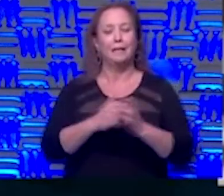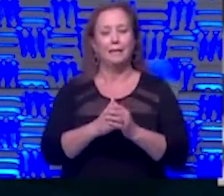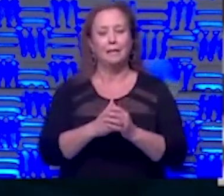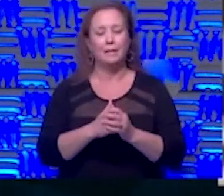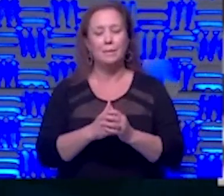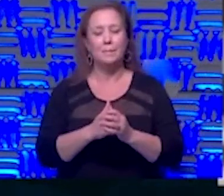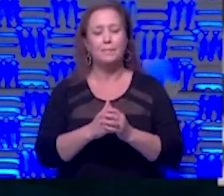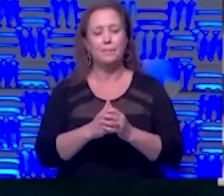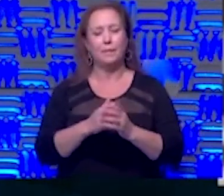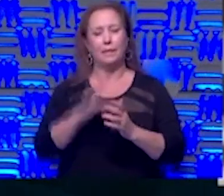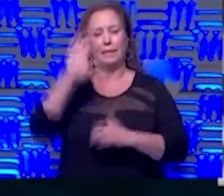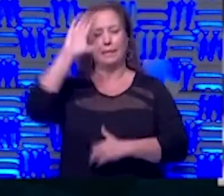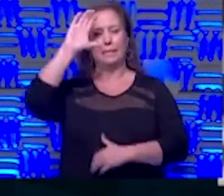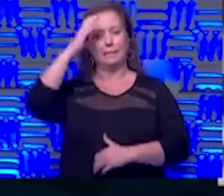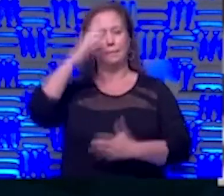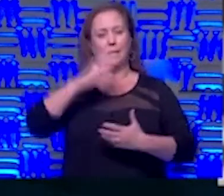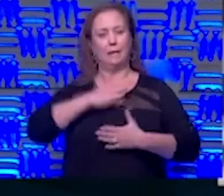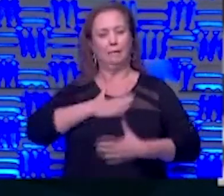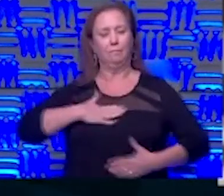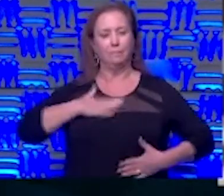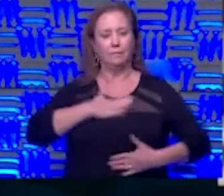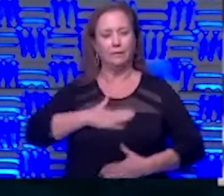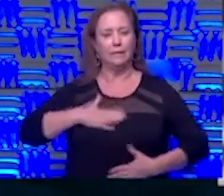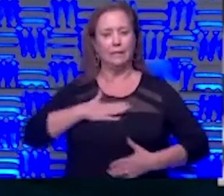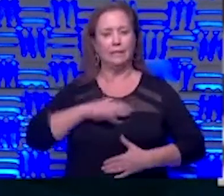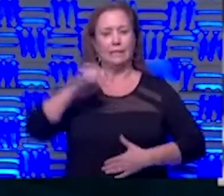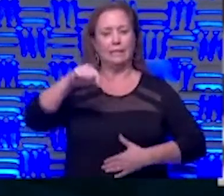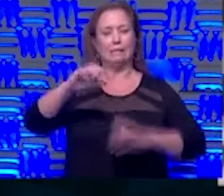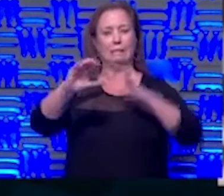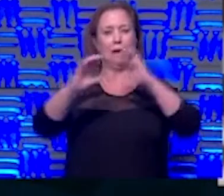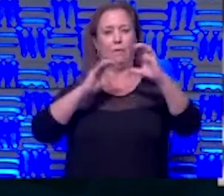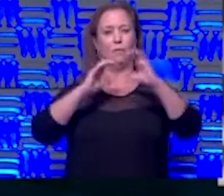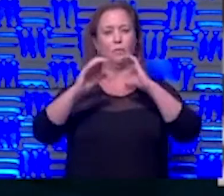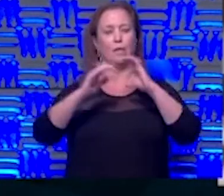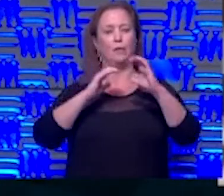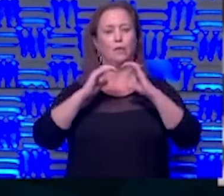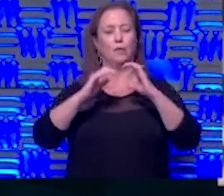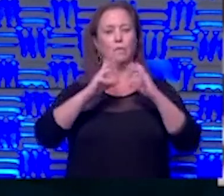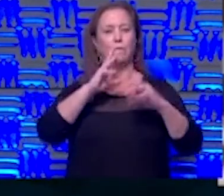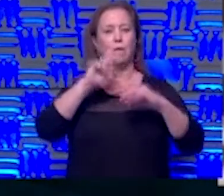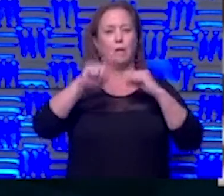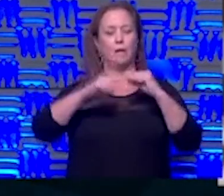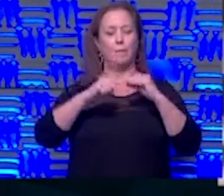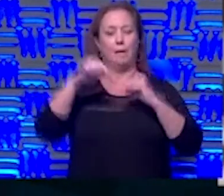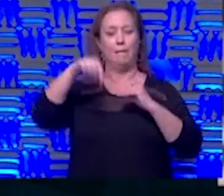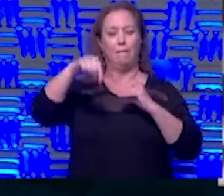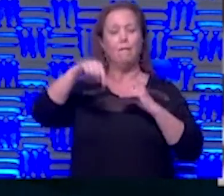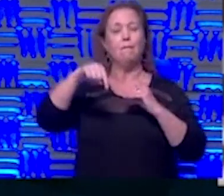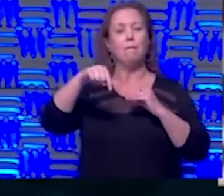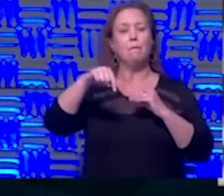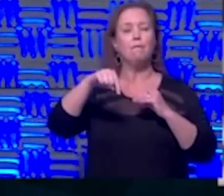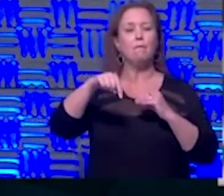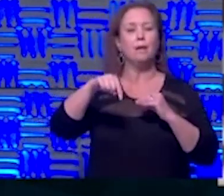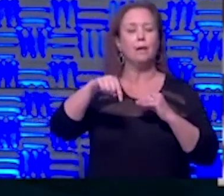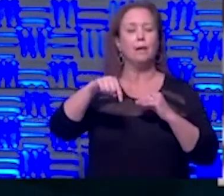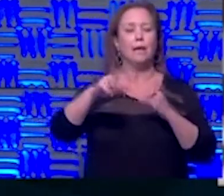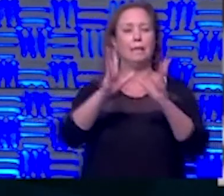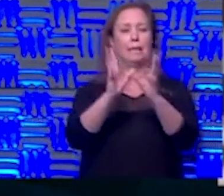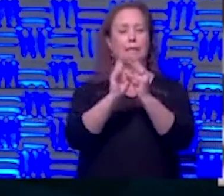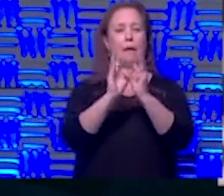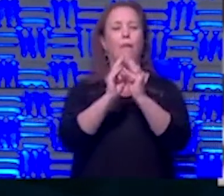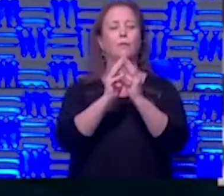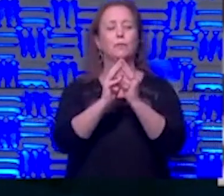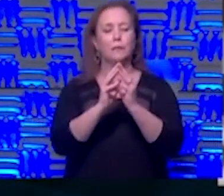It appears to me I'm pleased, because this kind of conversation that we're having throughout this press conference